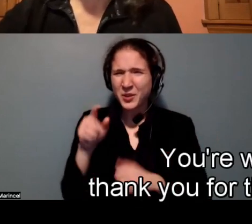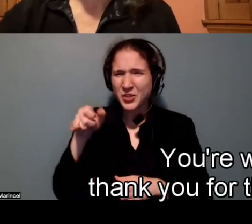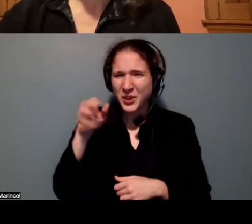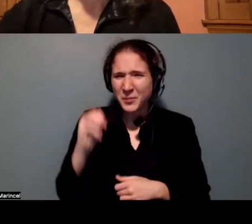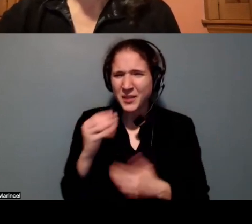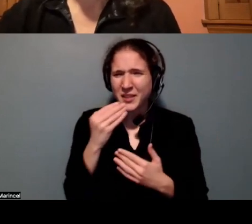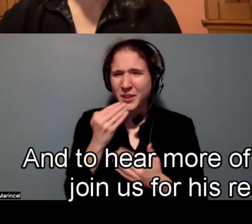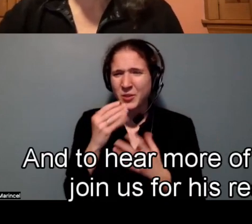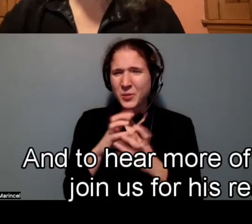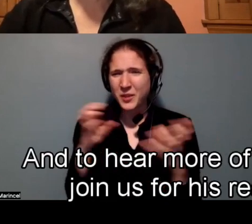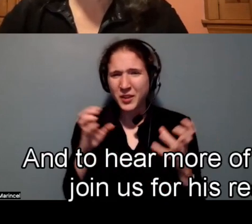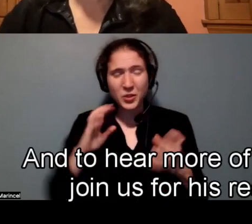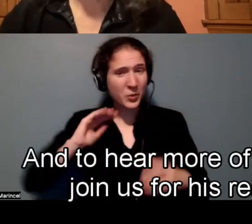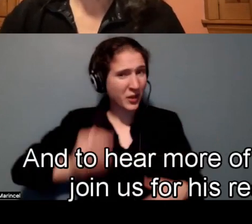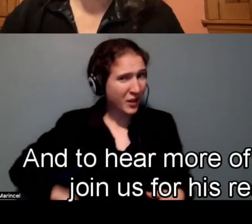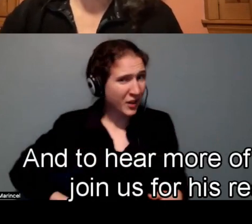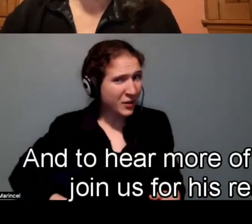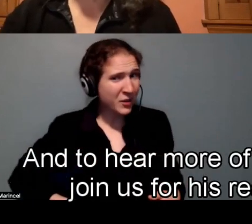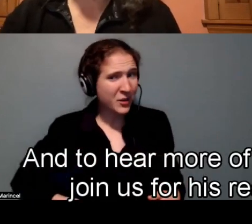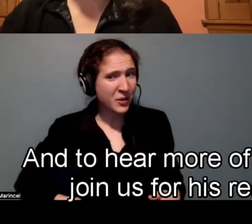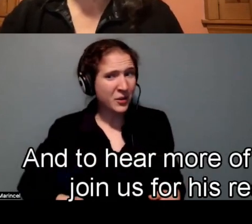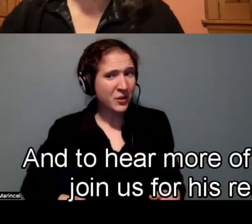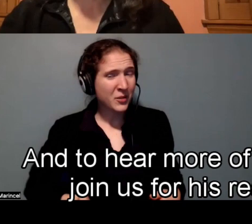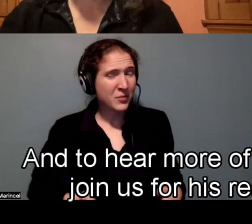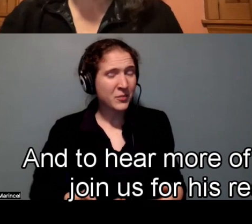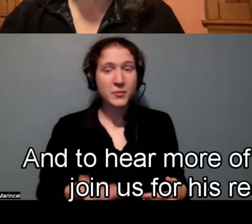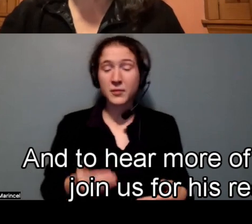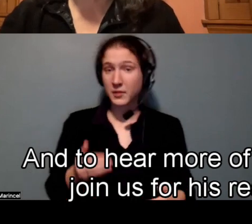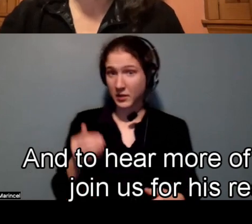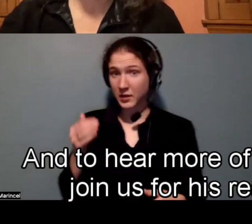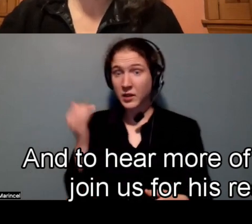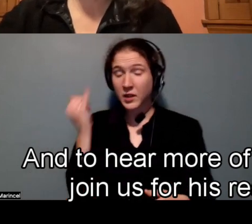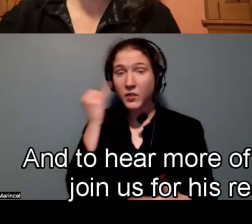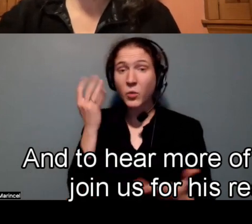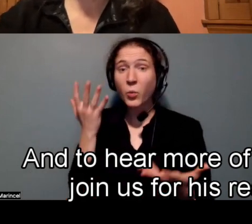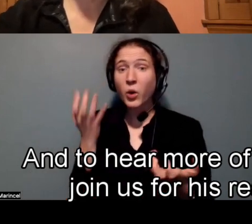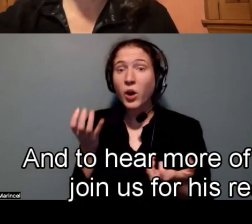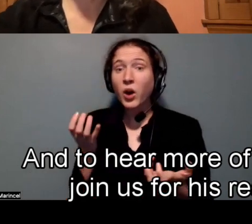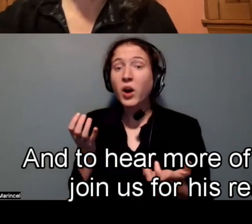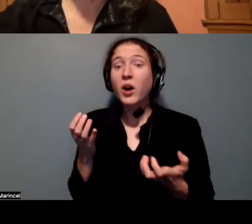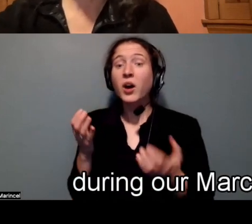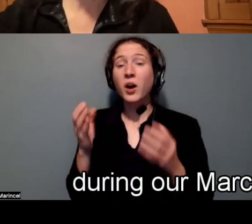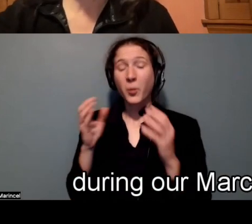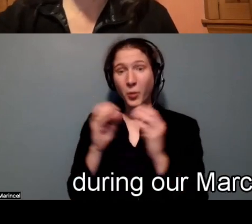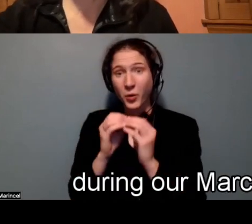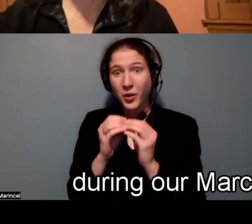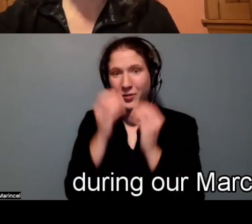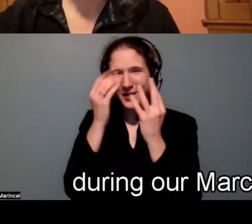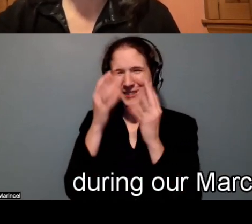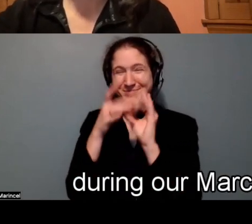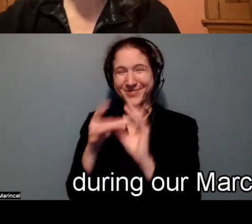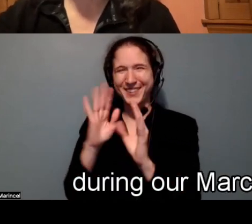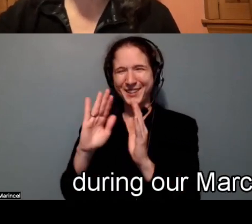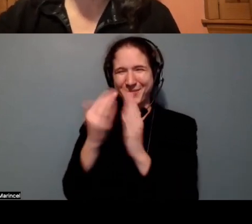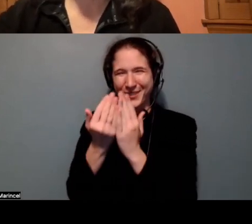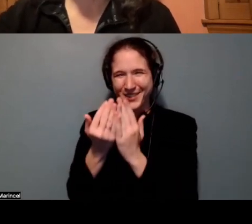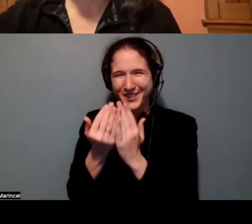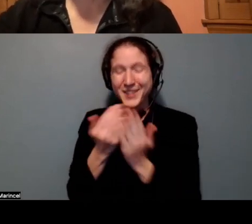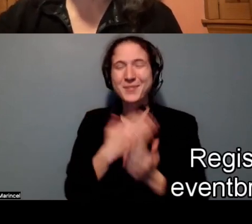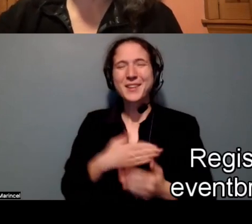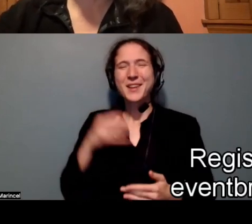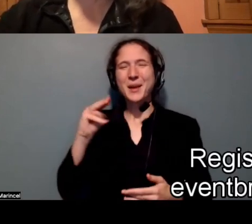the opportunity. And to hear more of Jim's works, please join us for his reading and Q&A during our March Arts